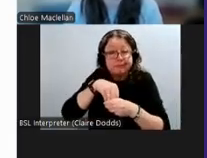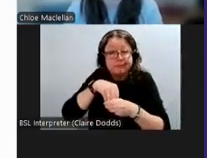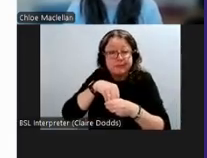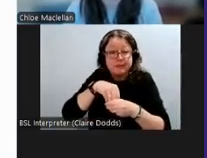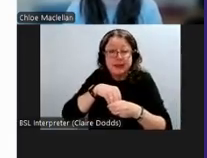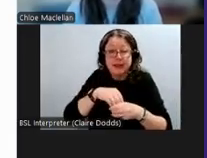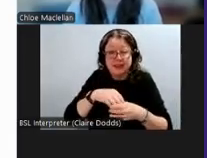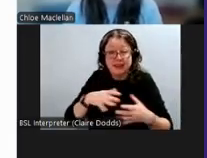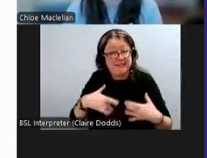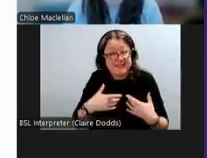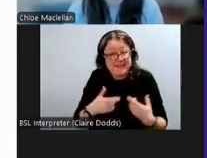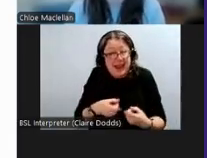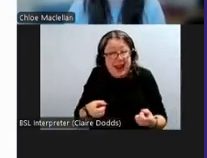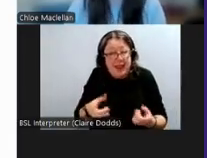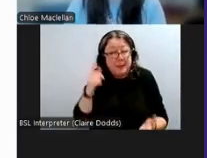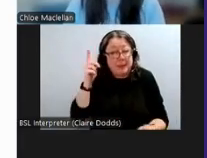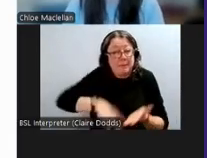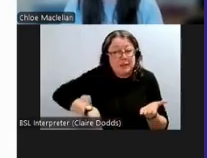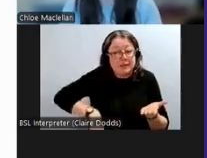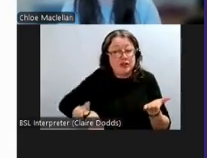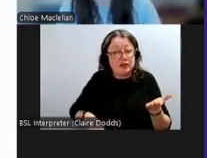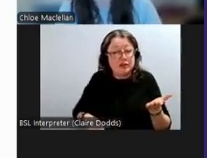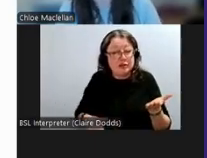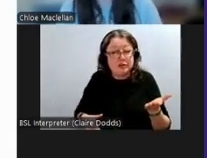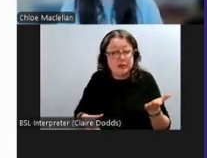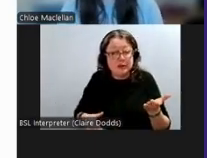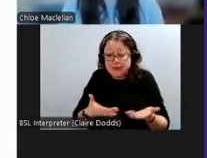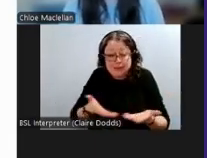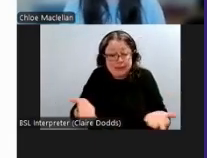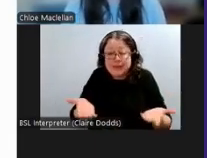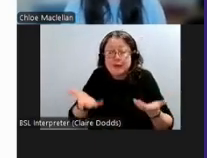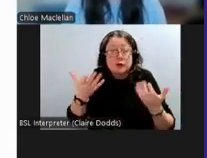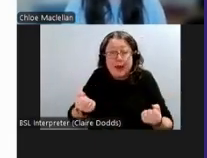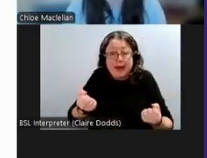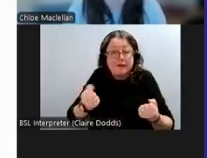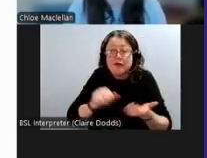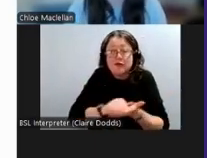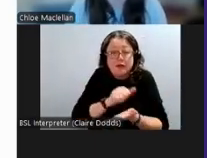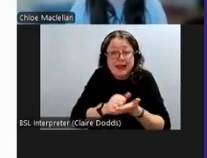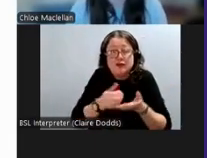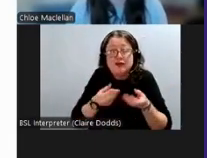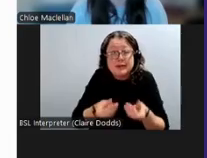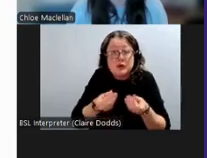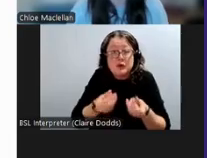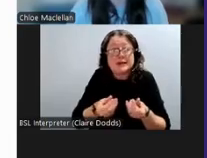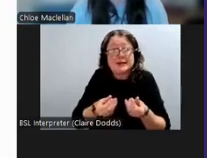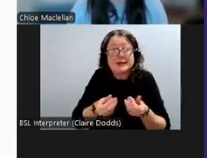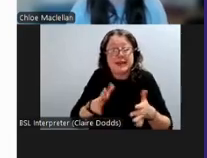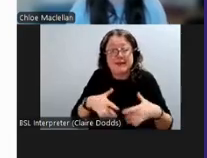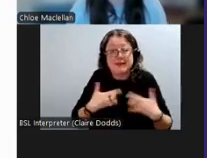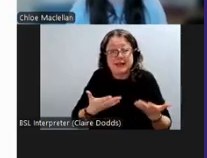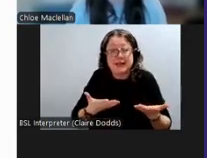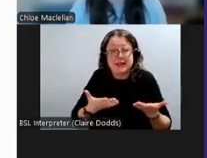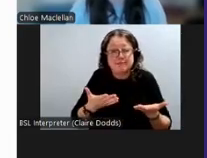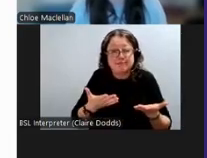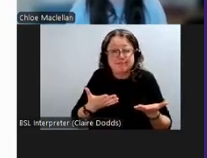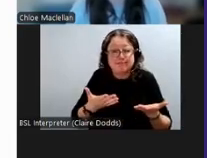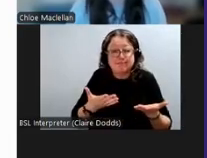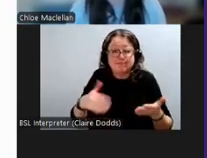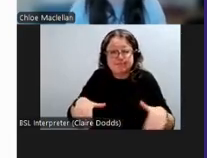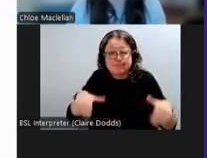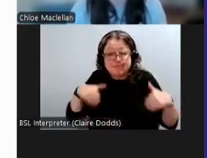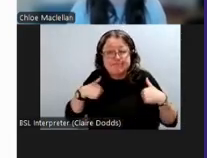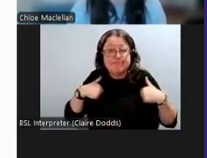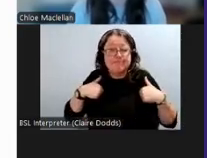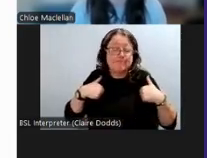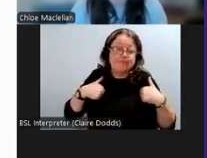not having the right resources, as Georgina mentioned earlier. It's about shifting staff opinions and allowing staff the space